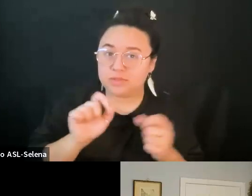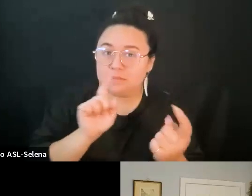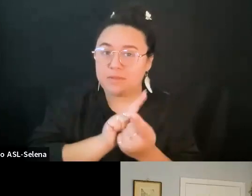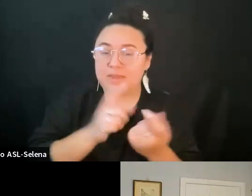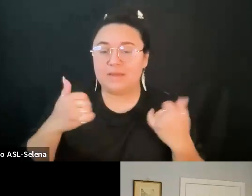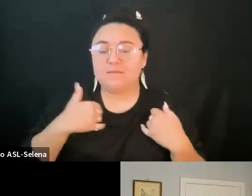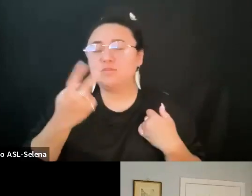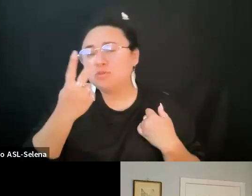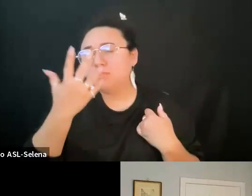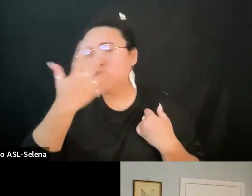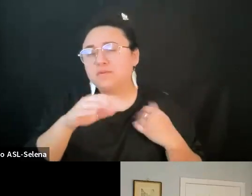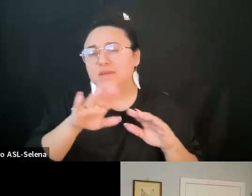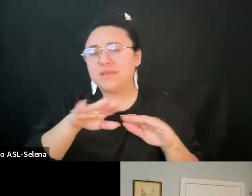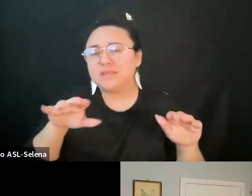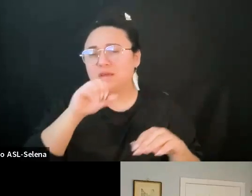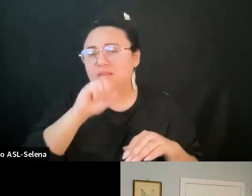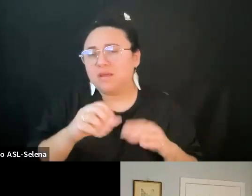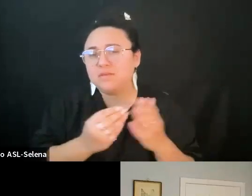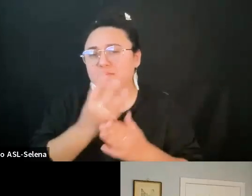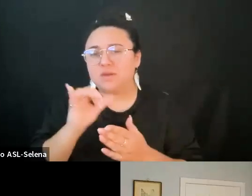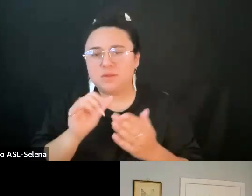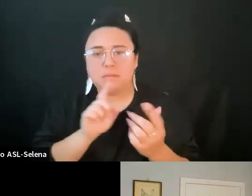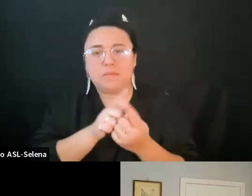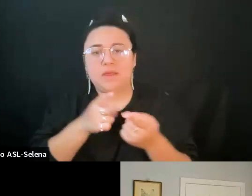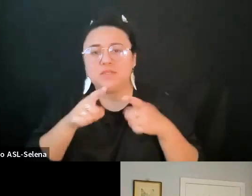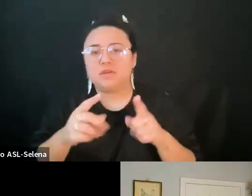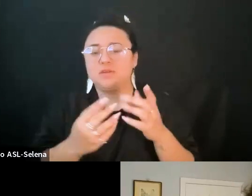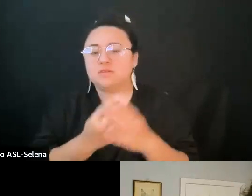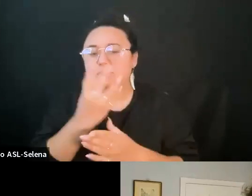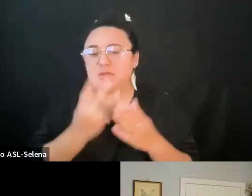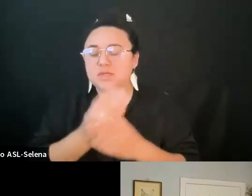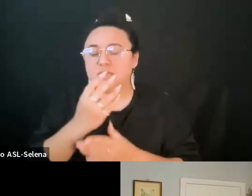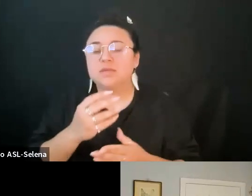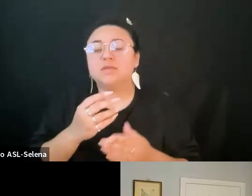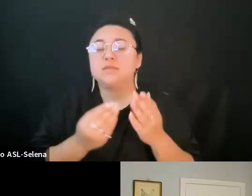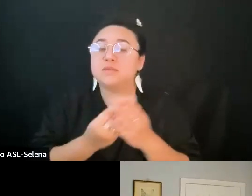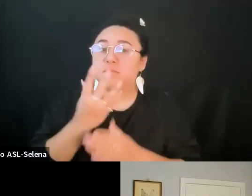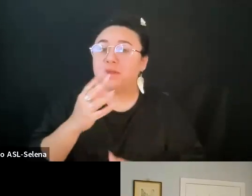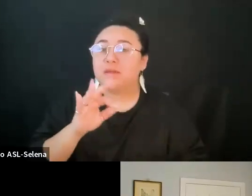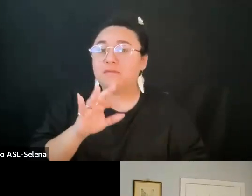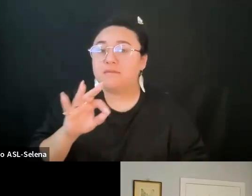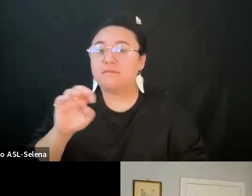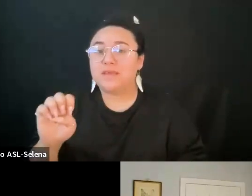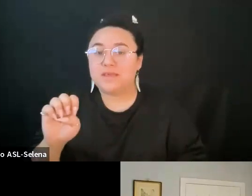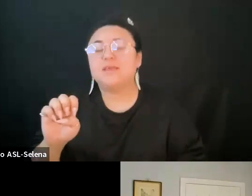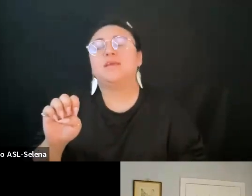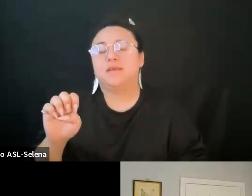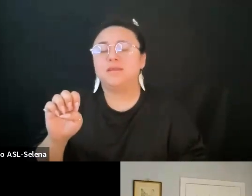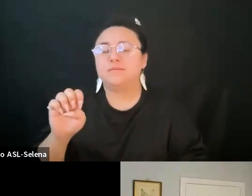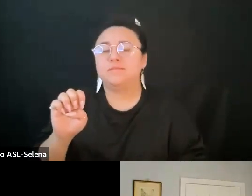So that's one reason why I love spring. I also met him in springtime. So it was a spring FFE club event.